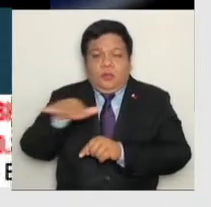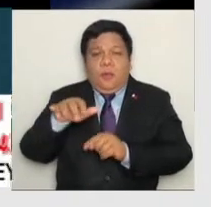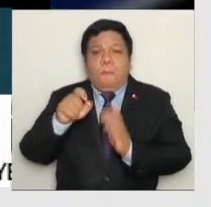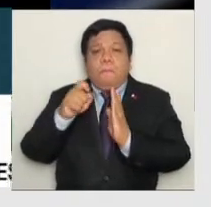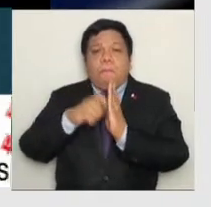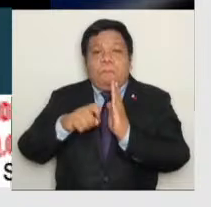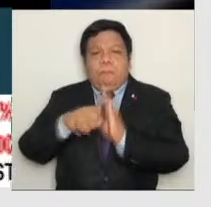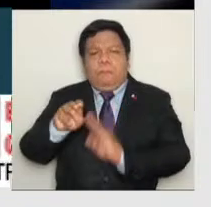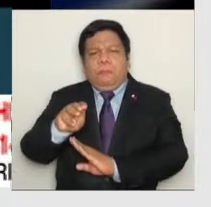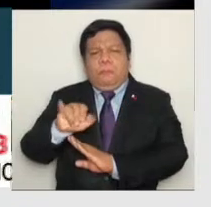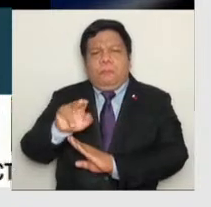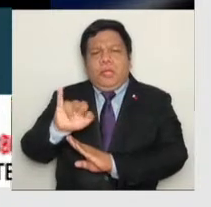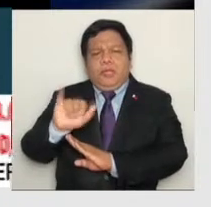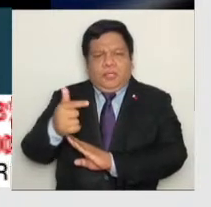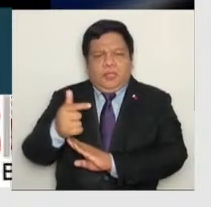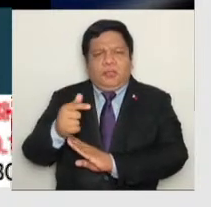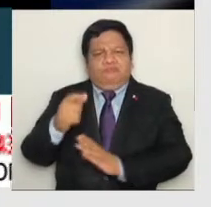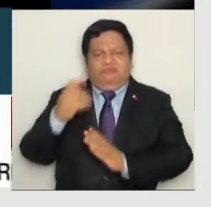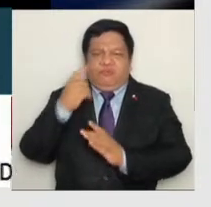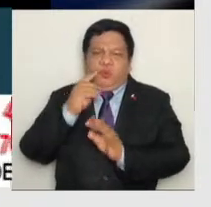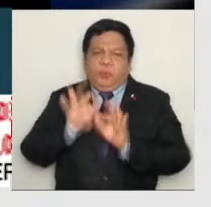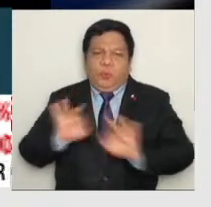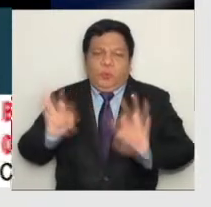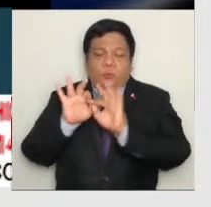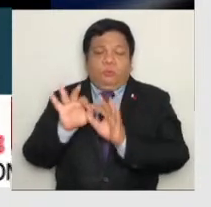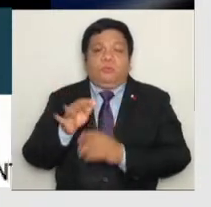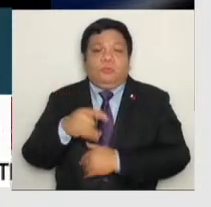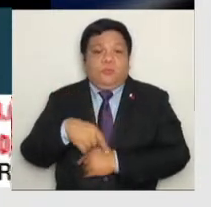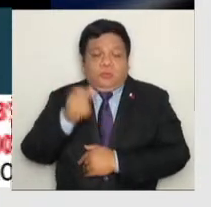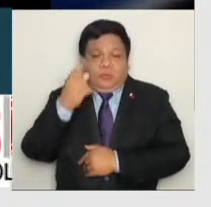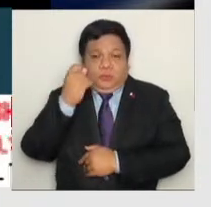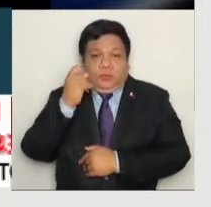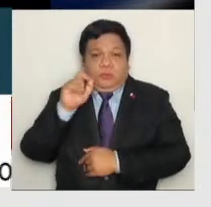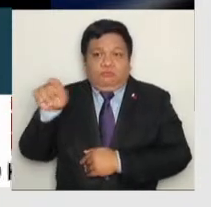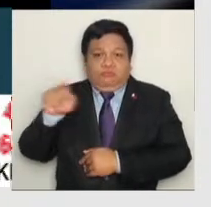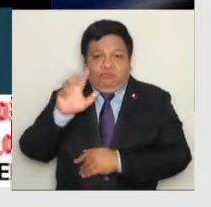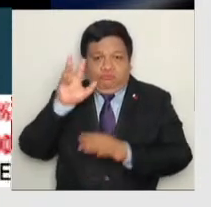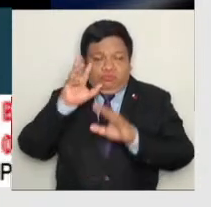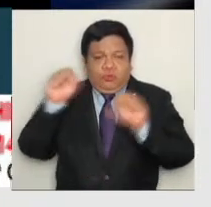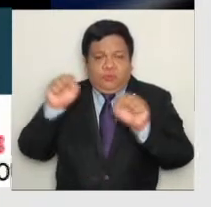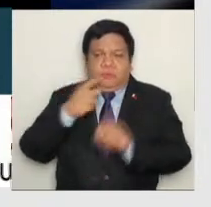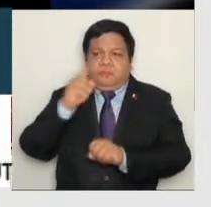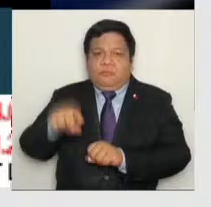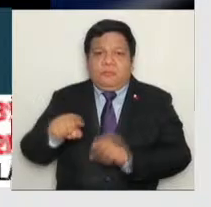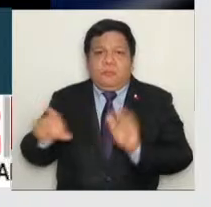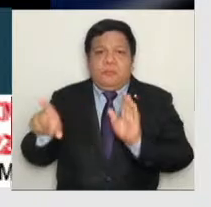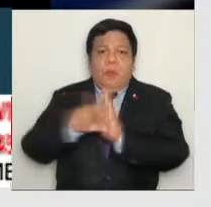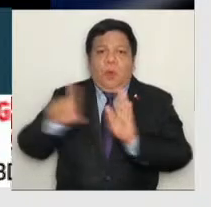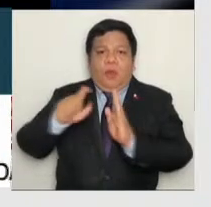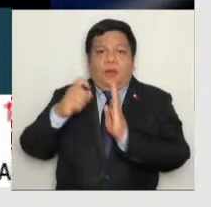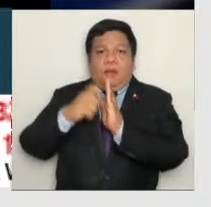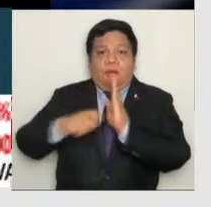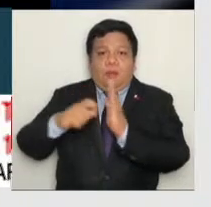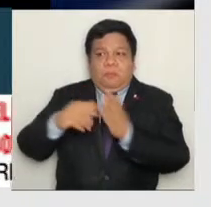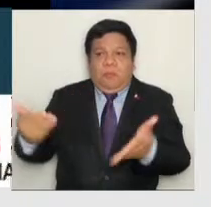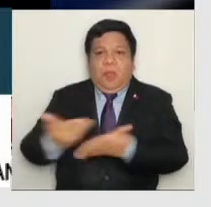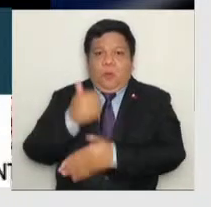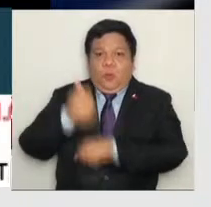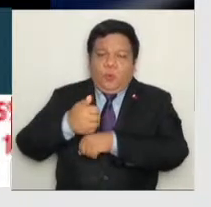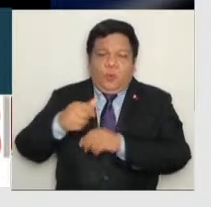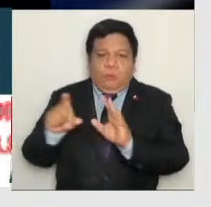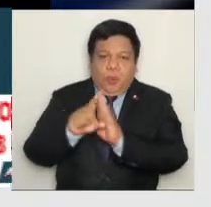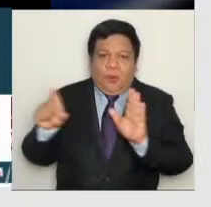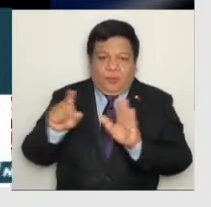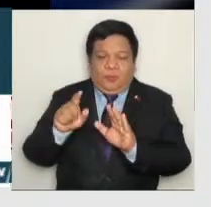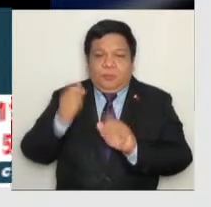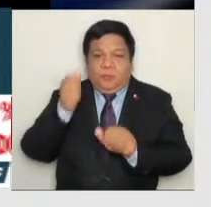concerned. If you remember, it was the president that ordered a halt to mining activities, to new mining activities, and he ordered a